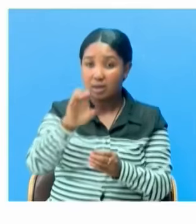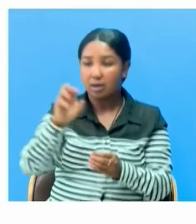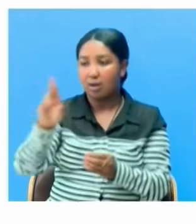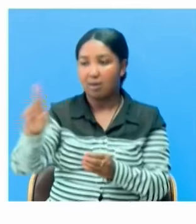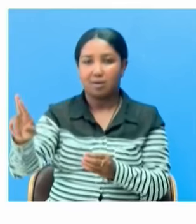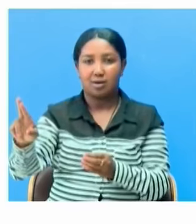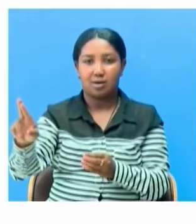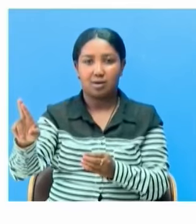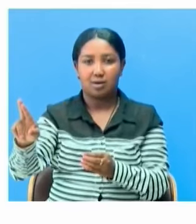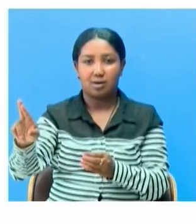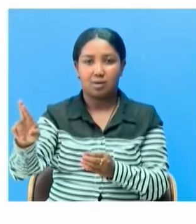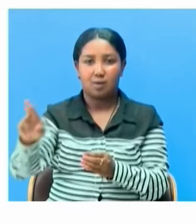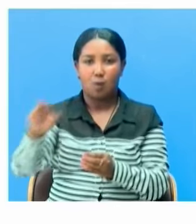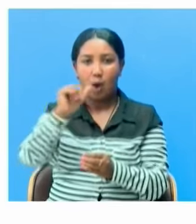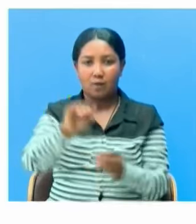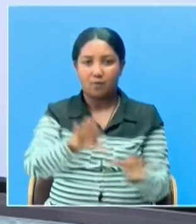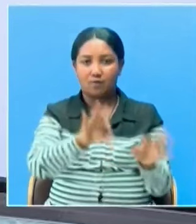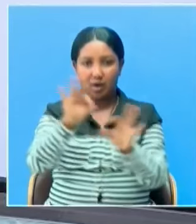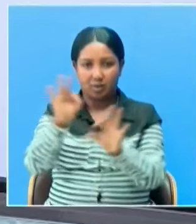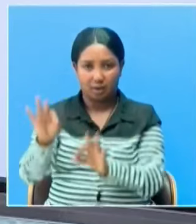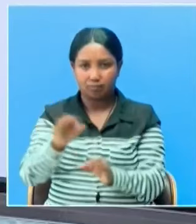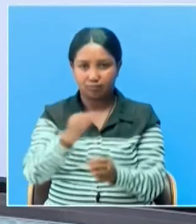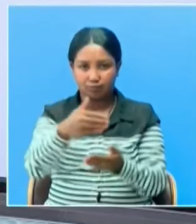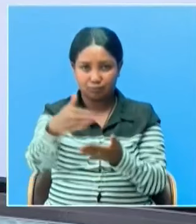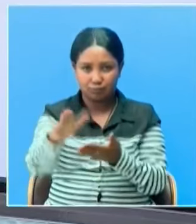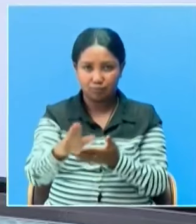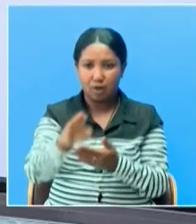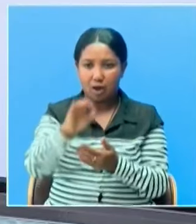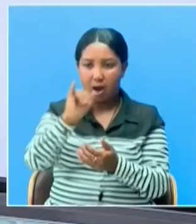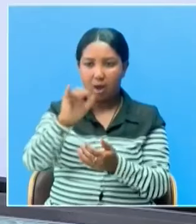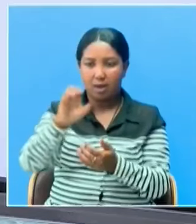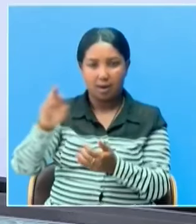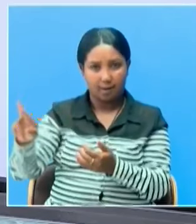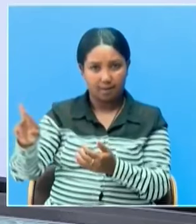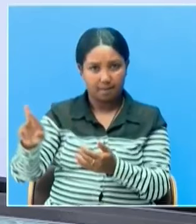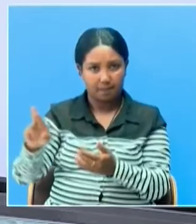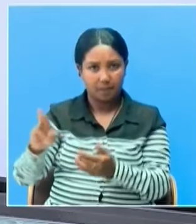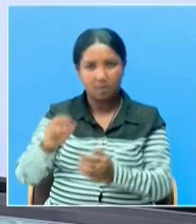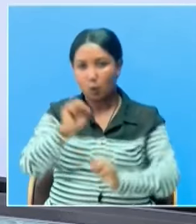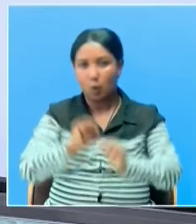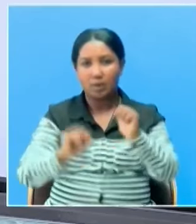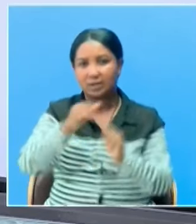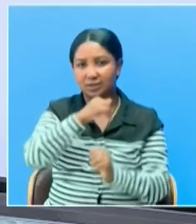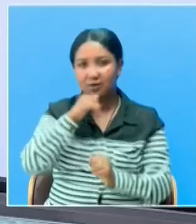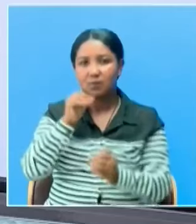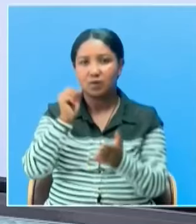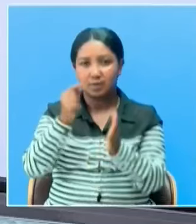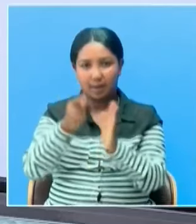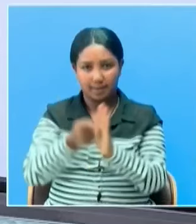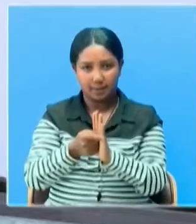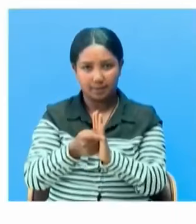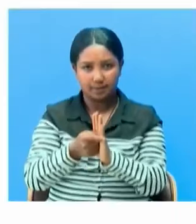IER. This one is about comparative adjectives. For example,